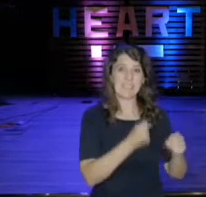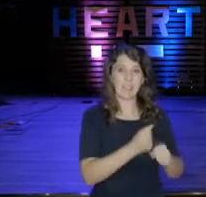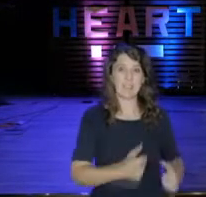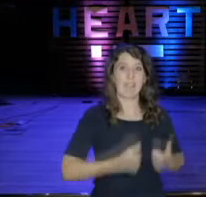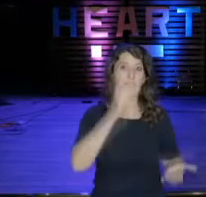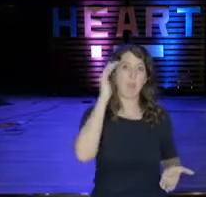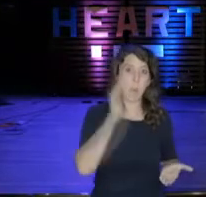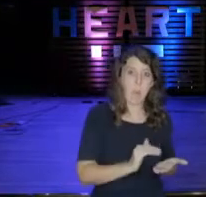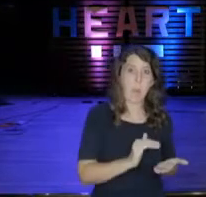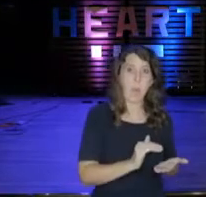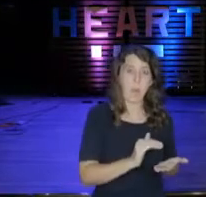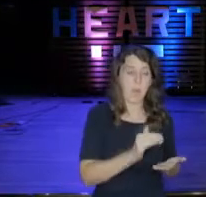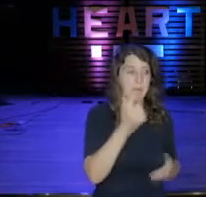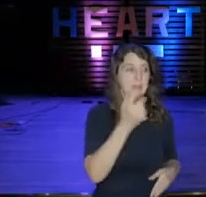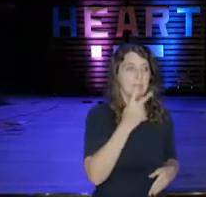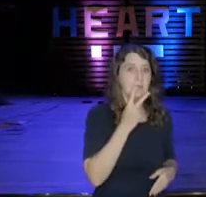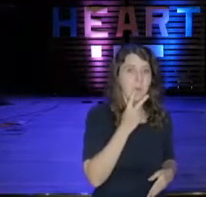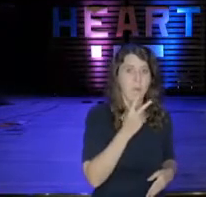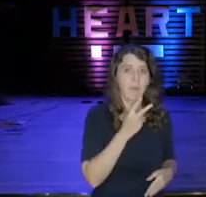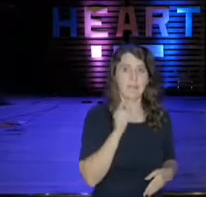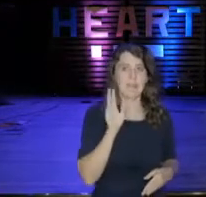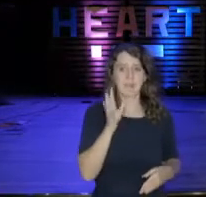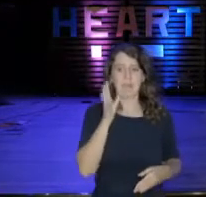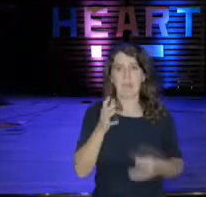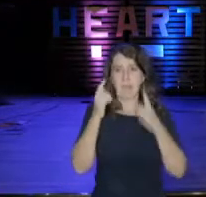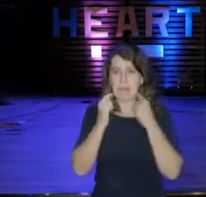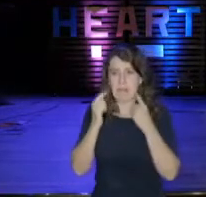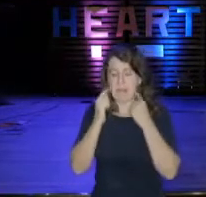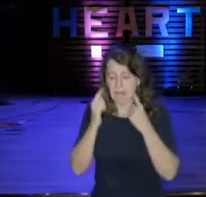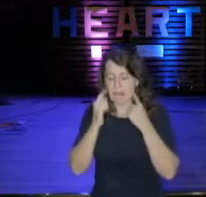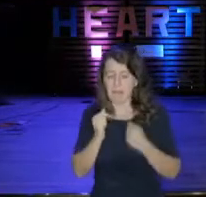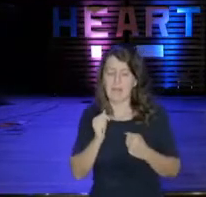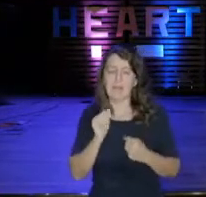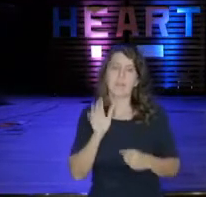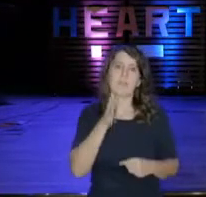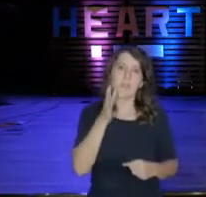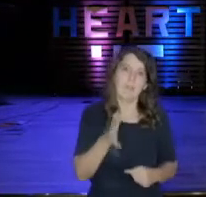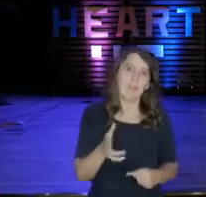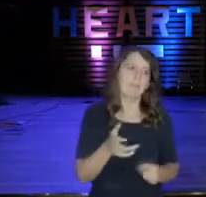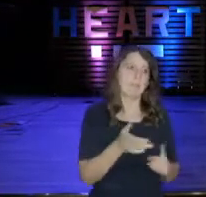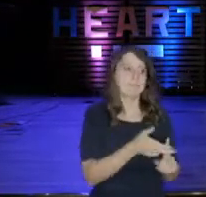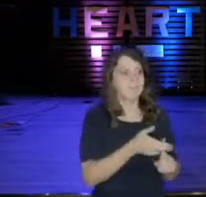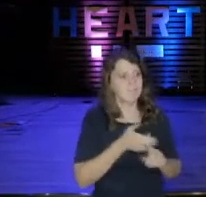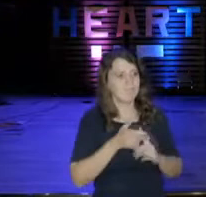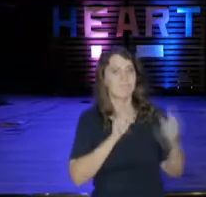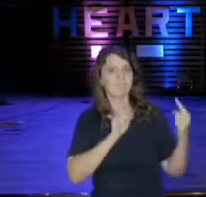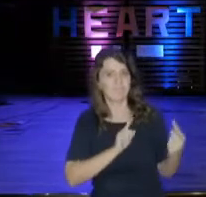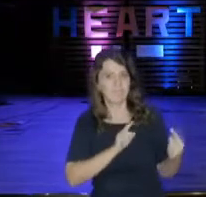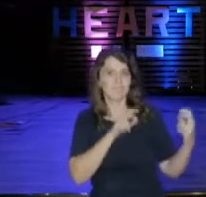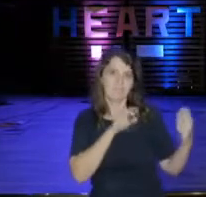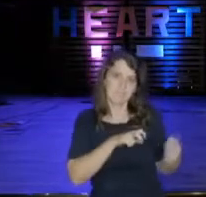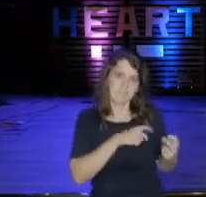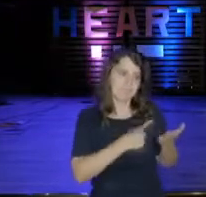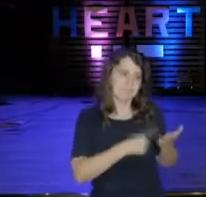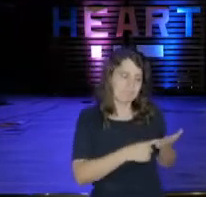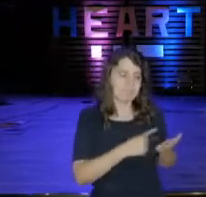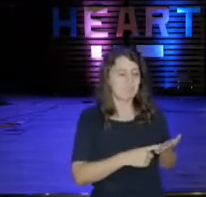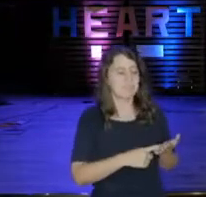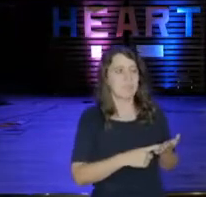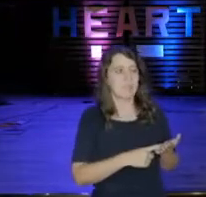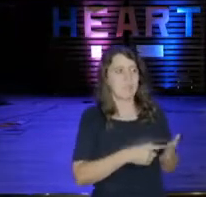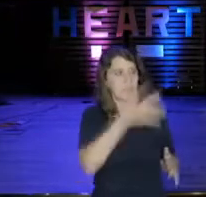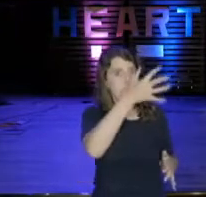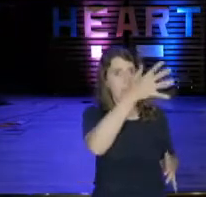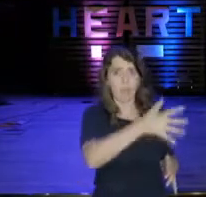life. And his grandfather took him aside to talk to him about it. And Jeff's grandfather was